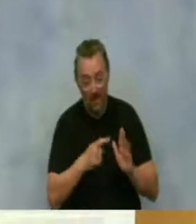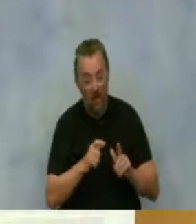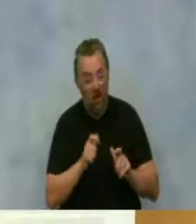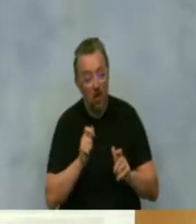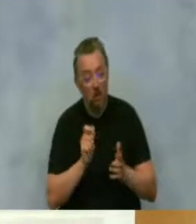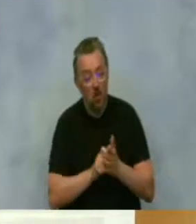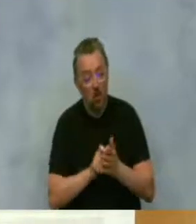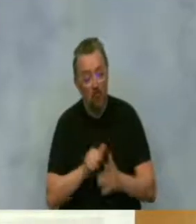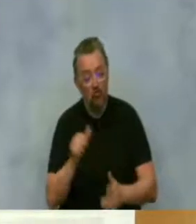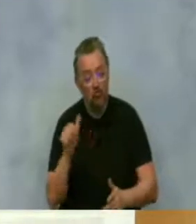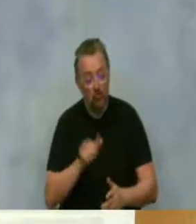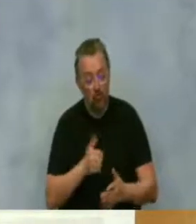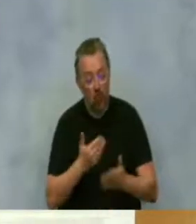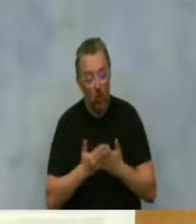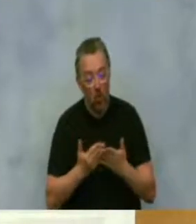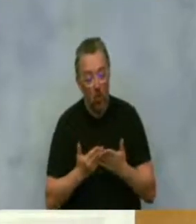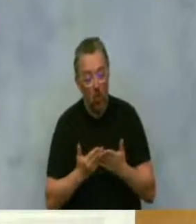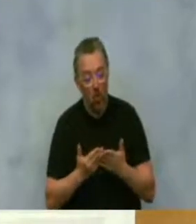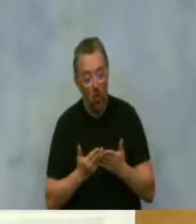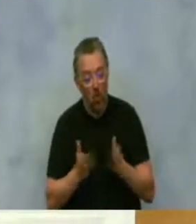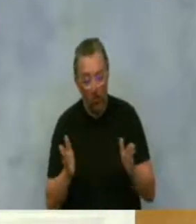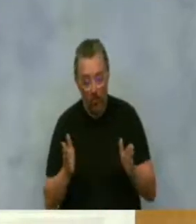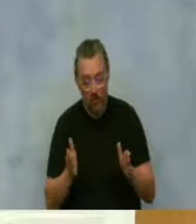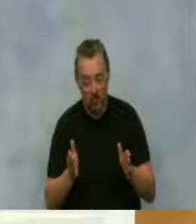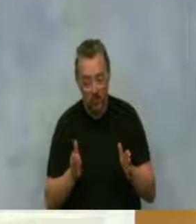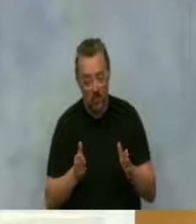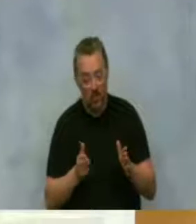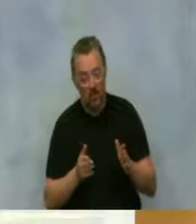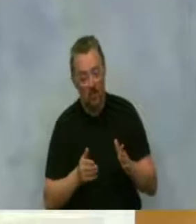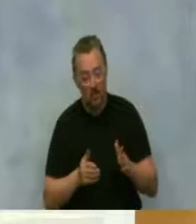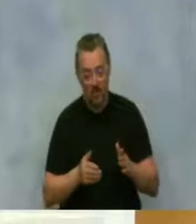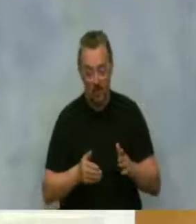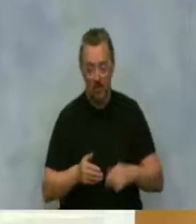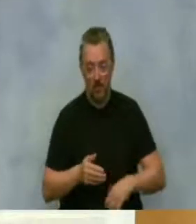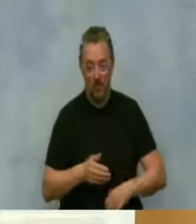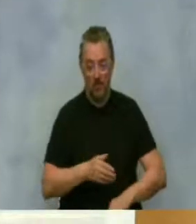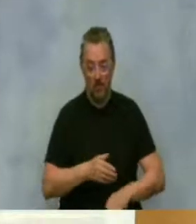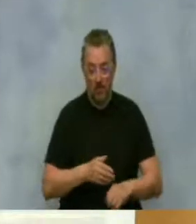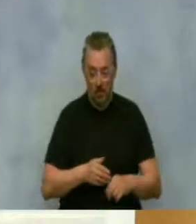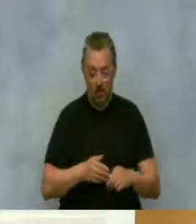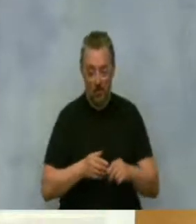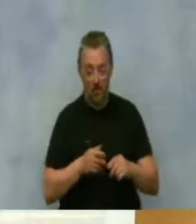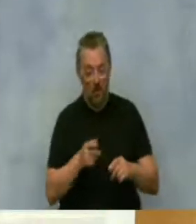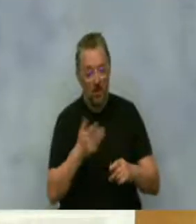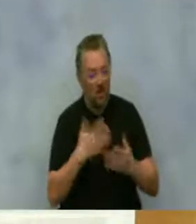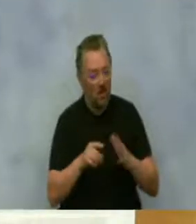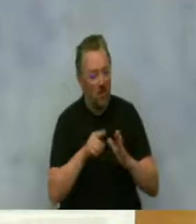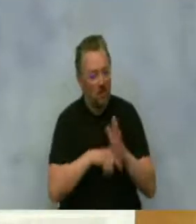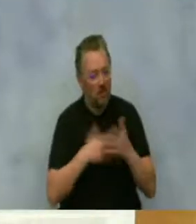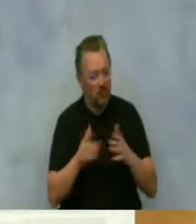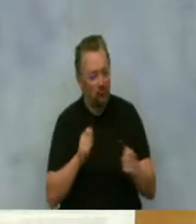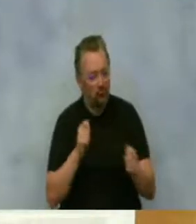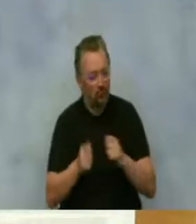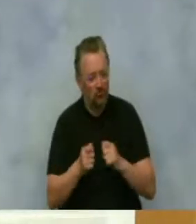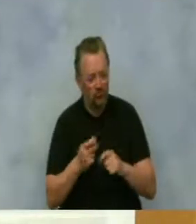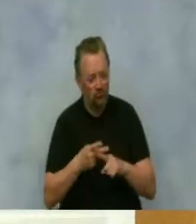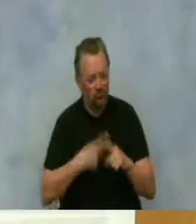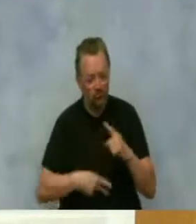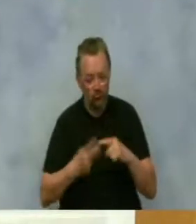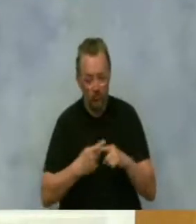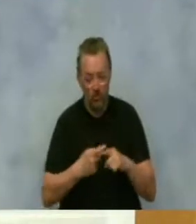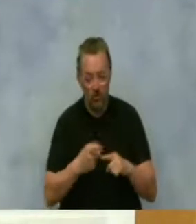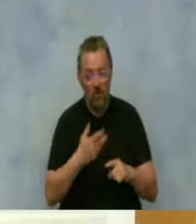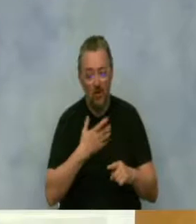the open market unless they are a long-term empty property. We varied the policy a couple of years ago and do require a home